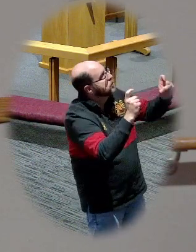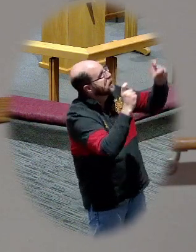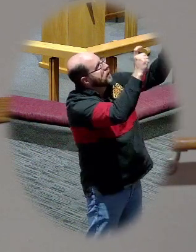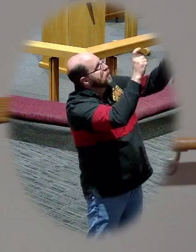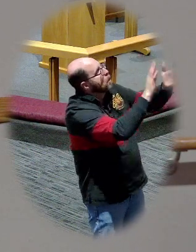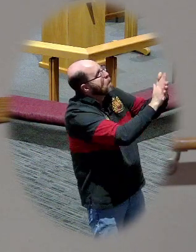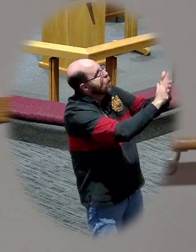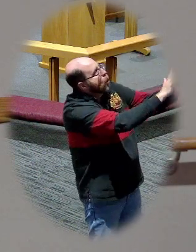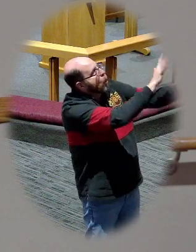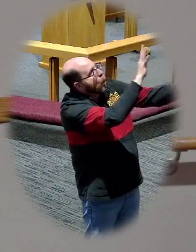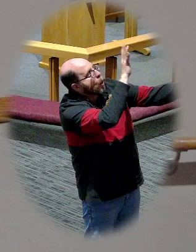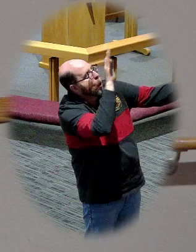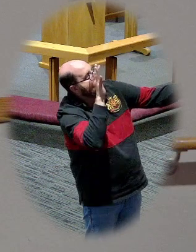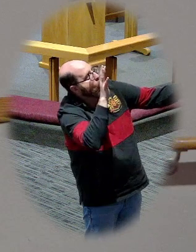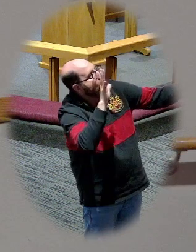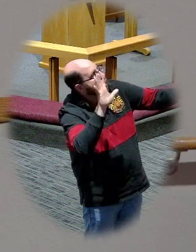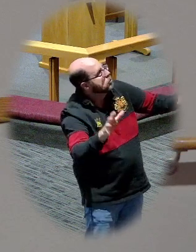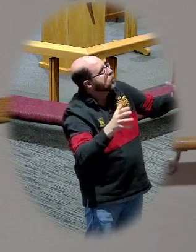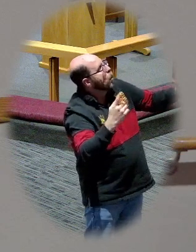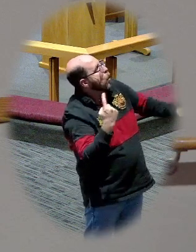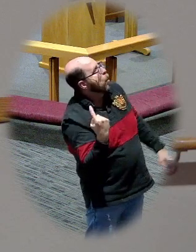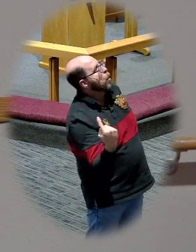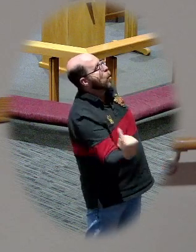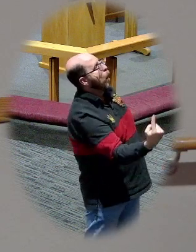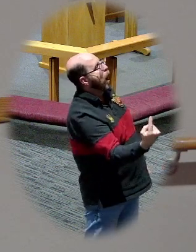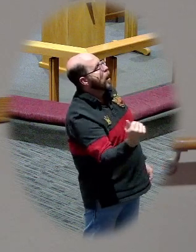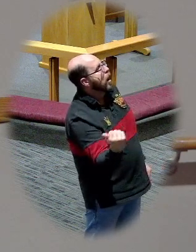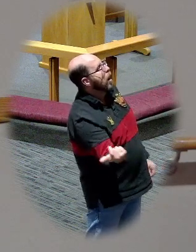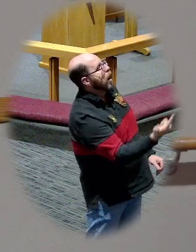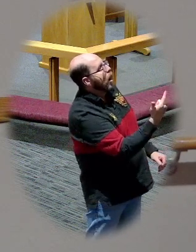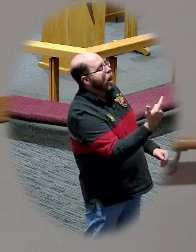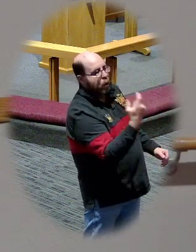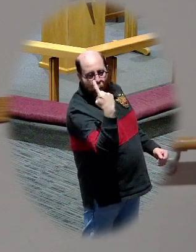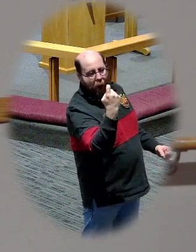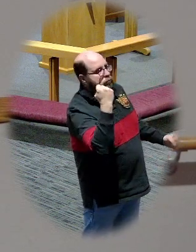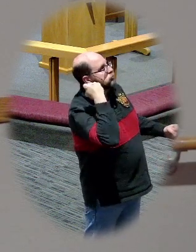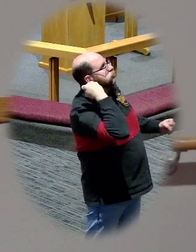Christ with one voice.